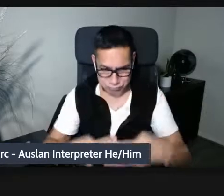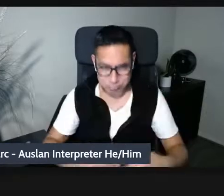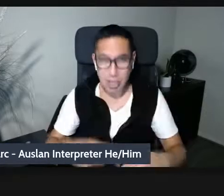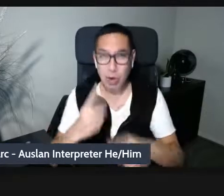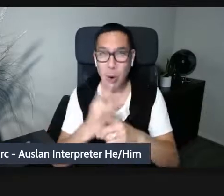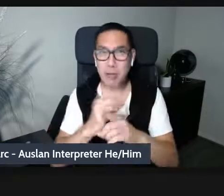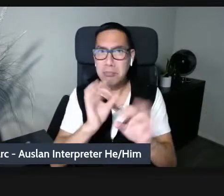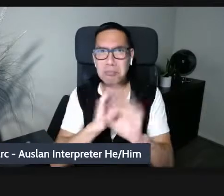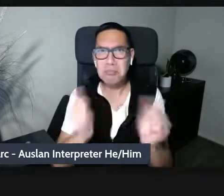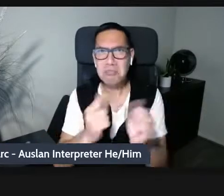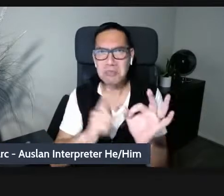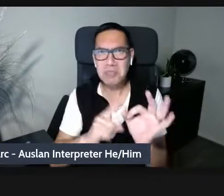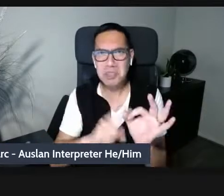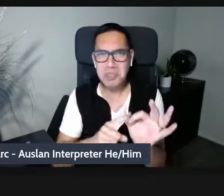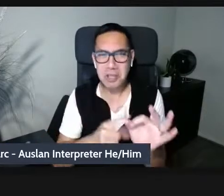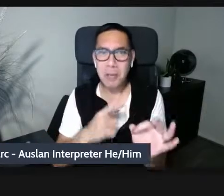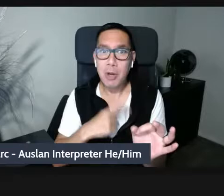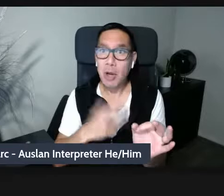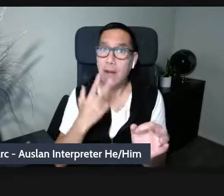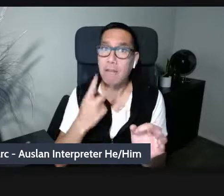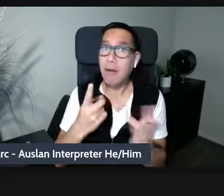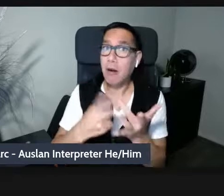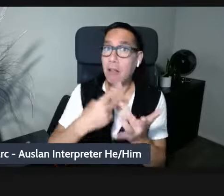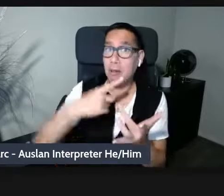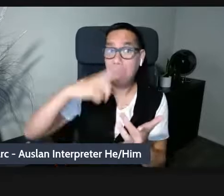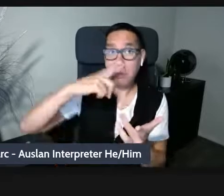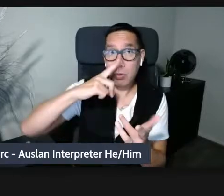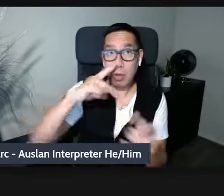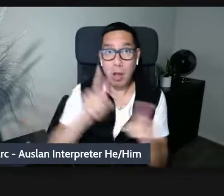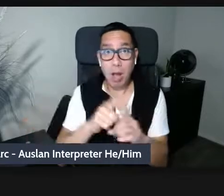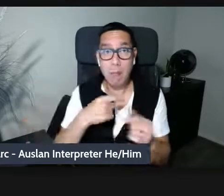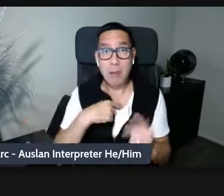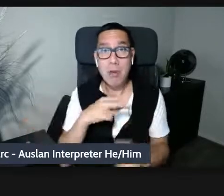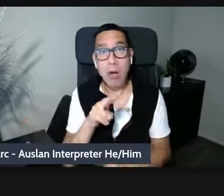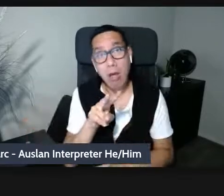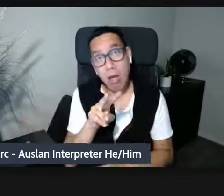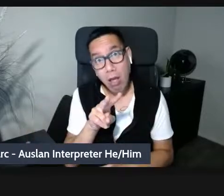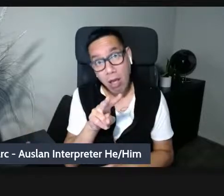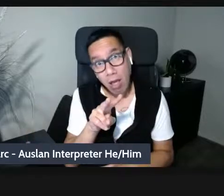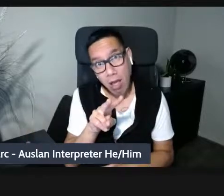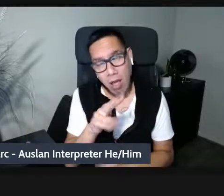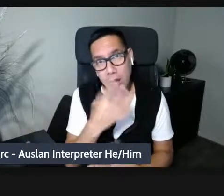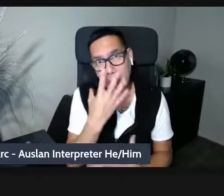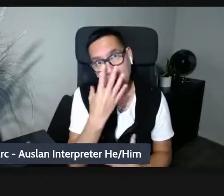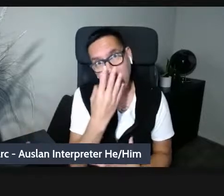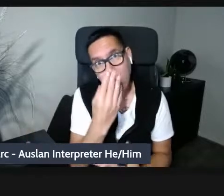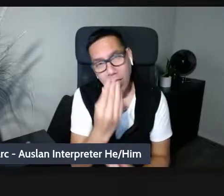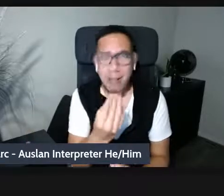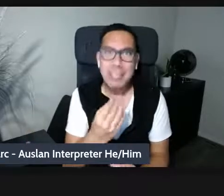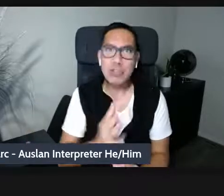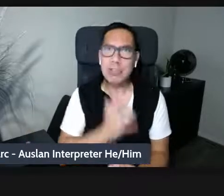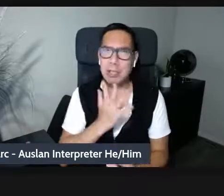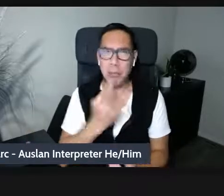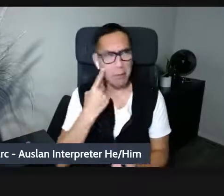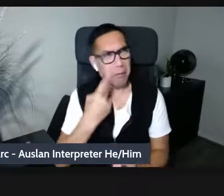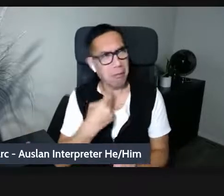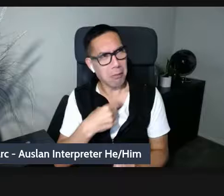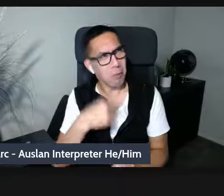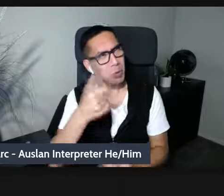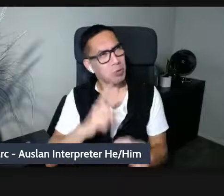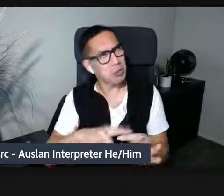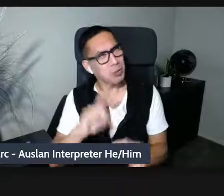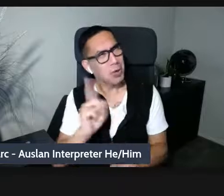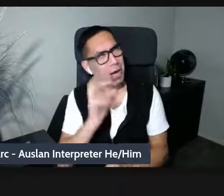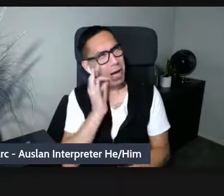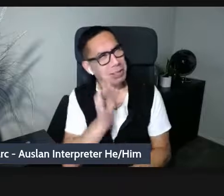if other people were also like me, we're just kind of too fascinated to think of a good question to ask. So